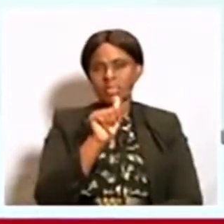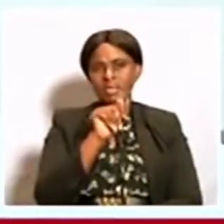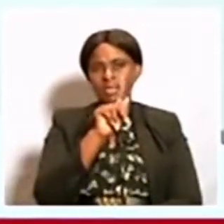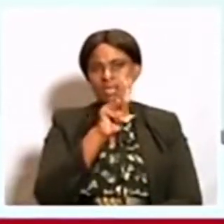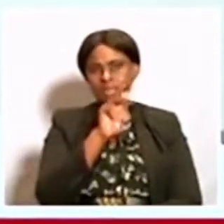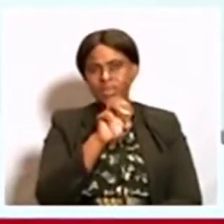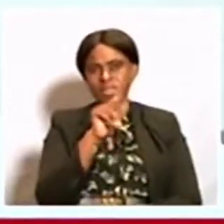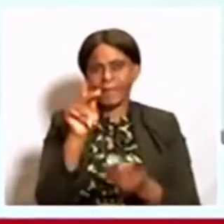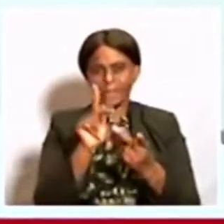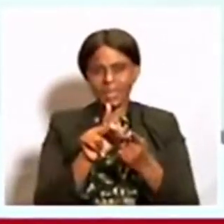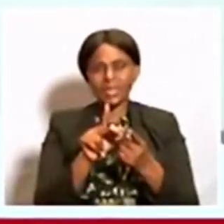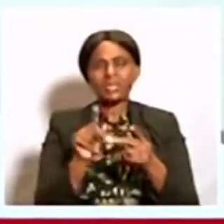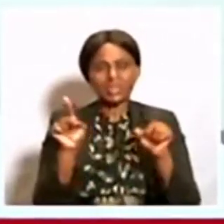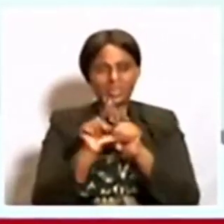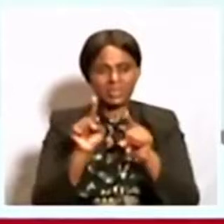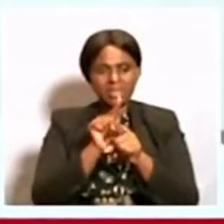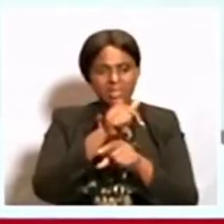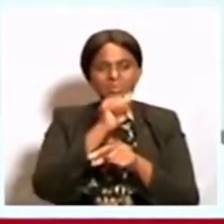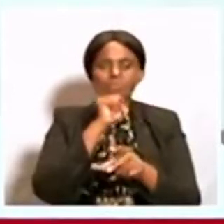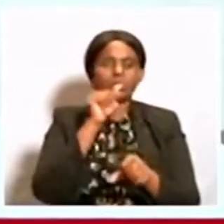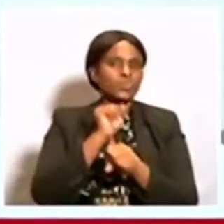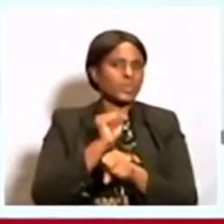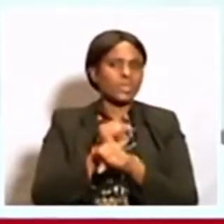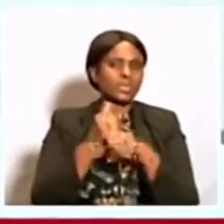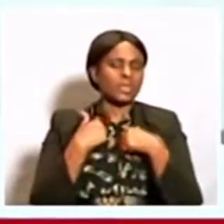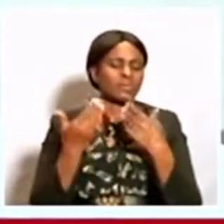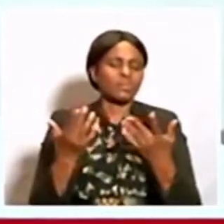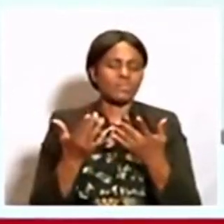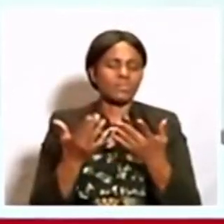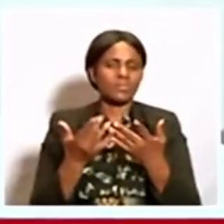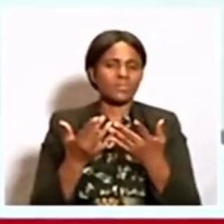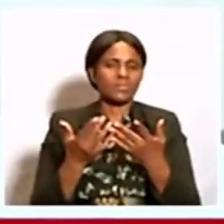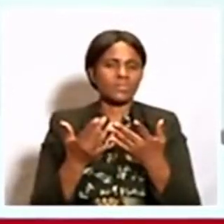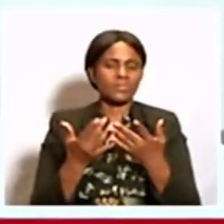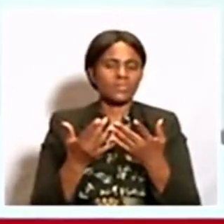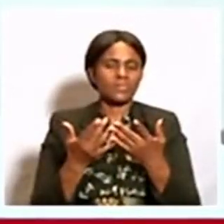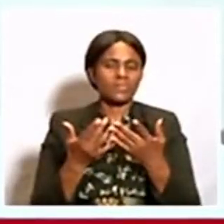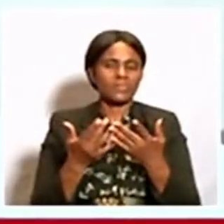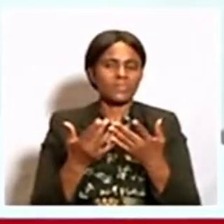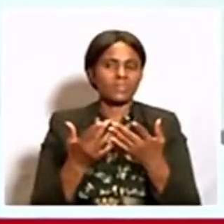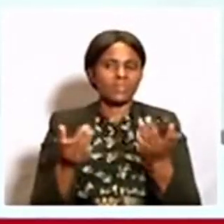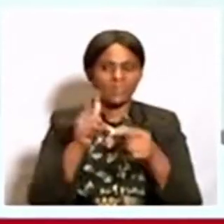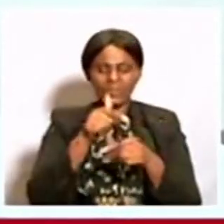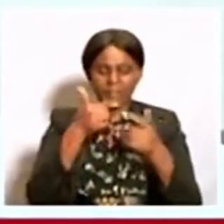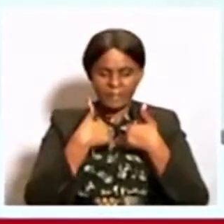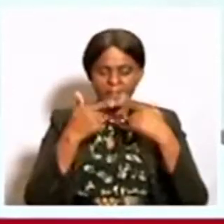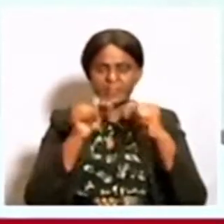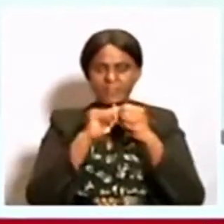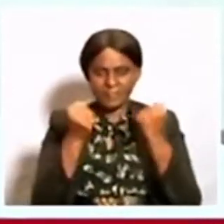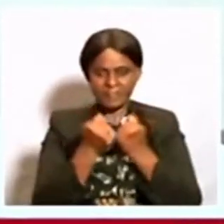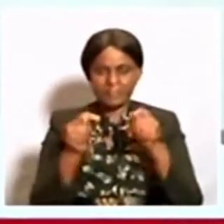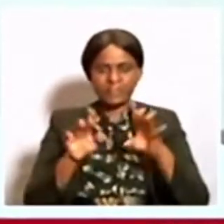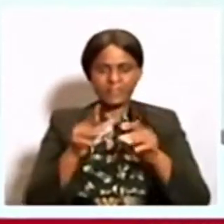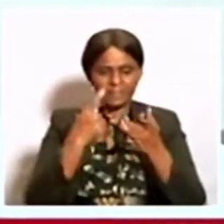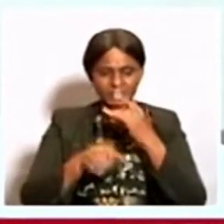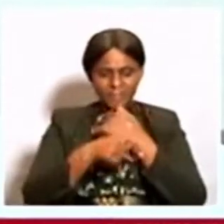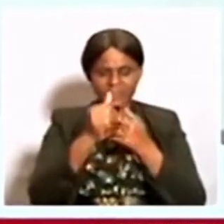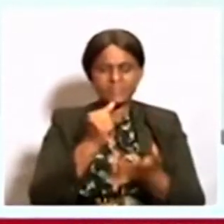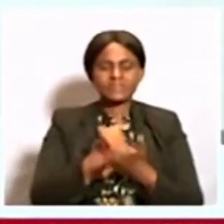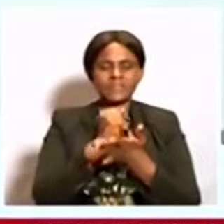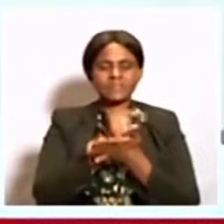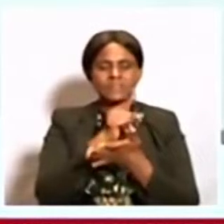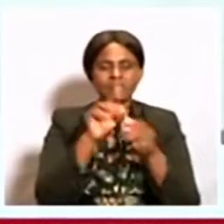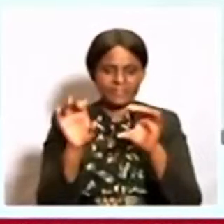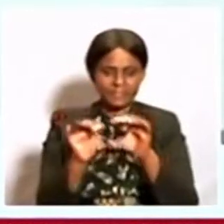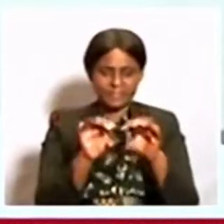seen like he's not working? when he has a team on the ground that is supposed to help him to